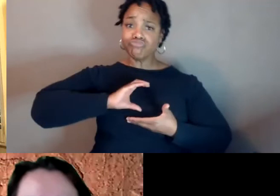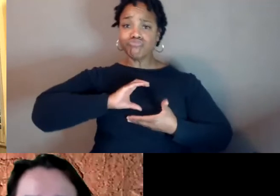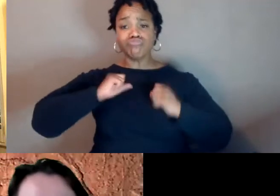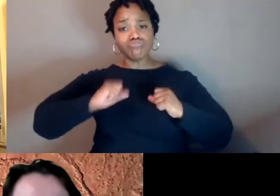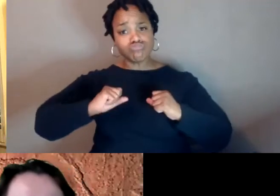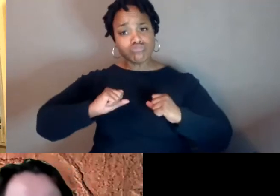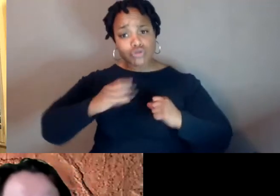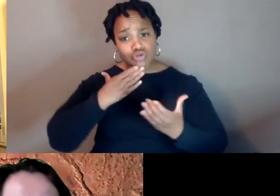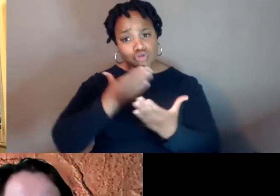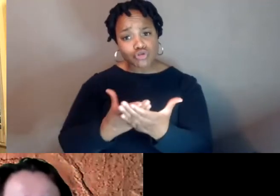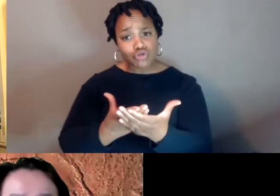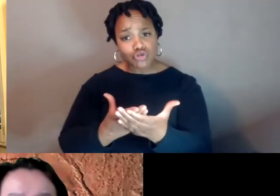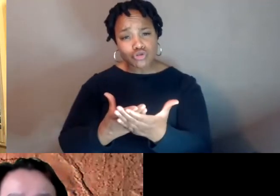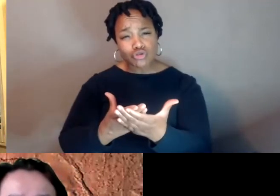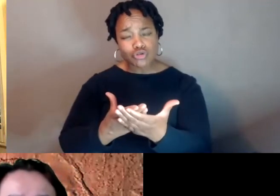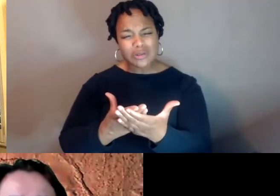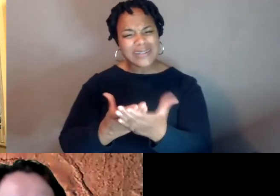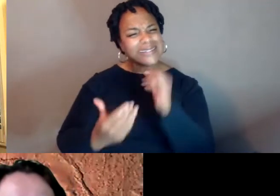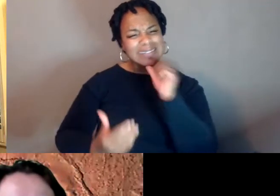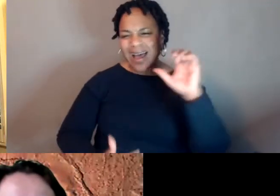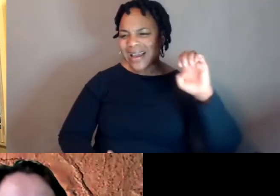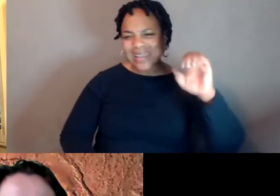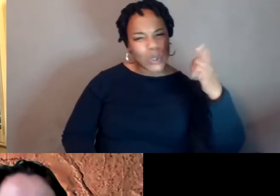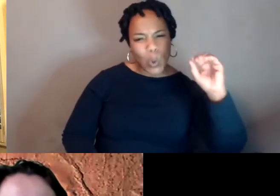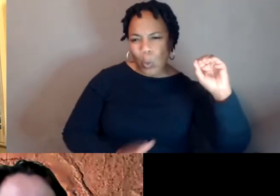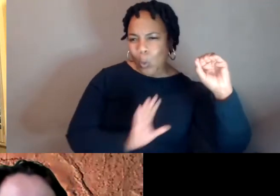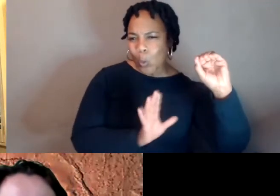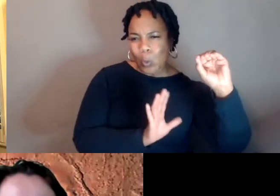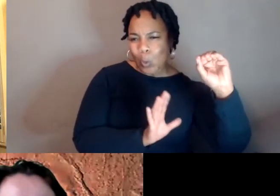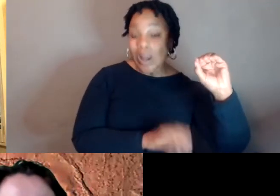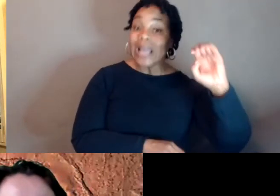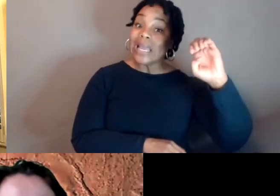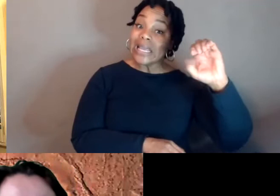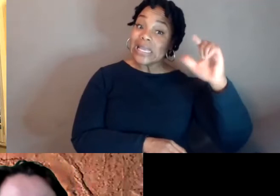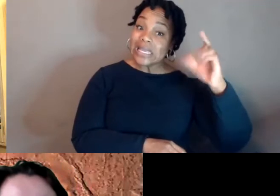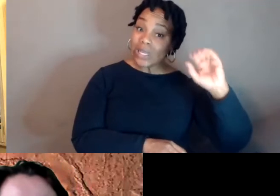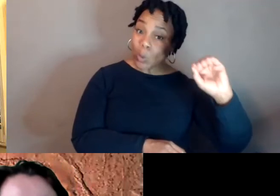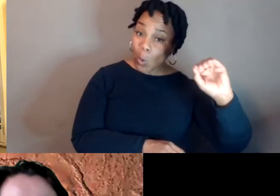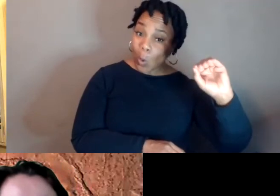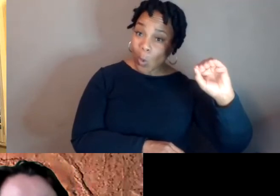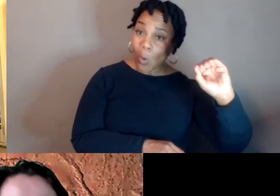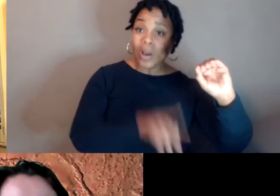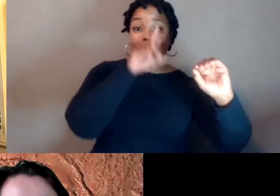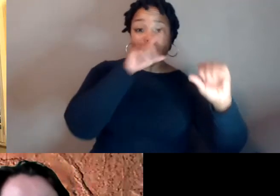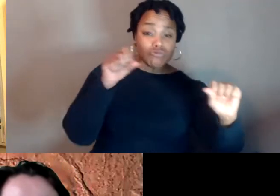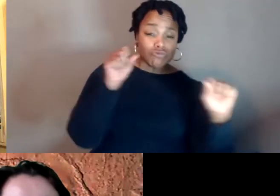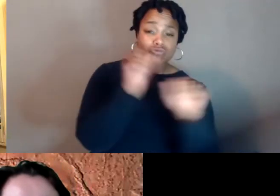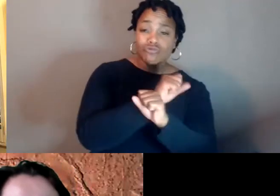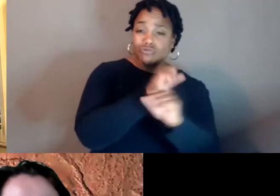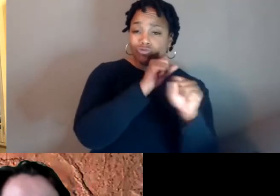is not ego to me. Ego, as I see it, is self-aggrandizement.